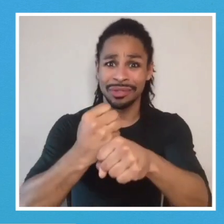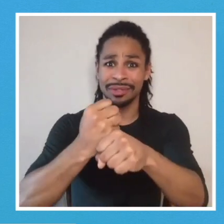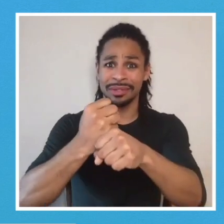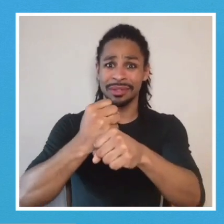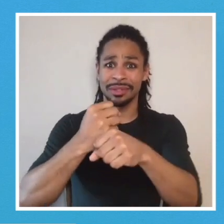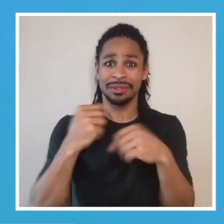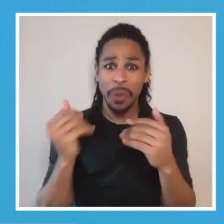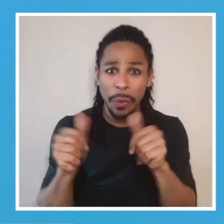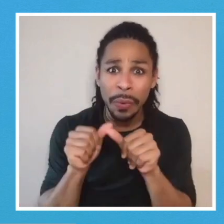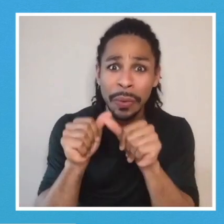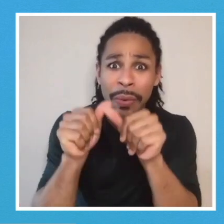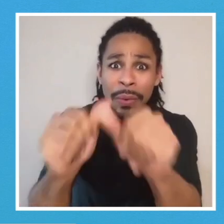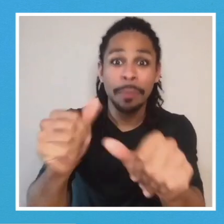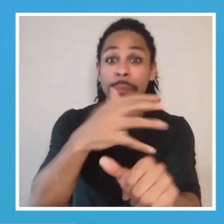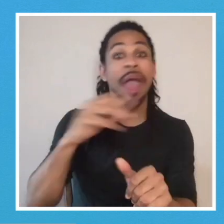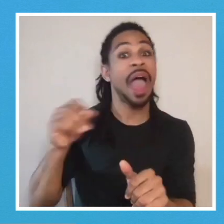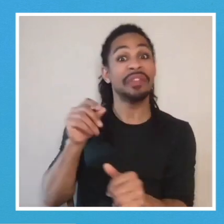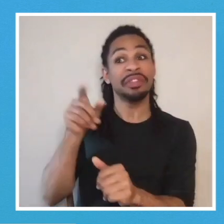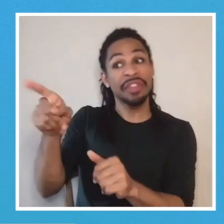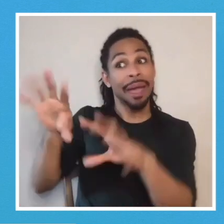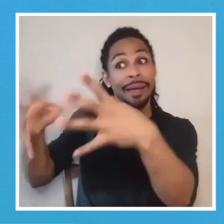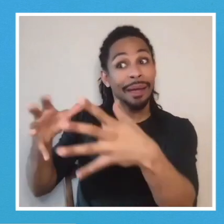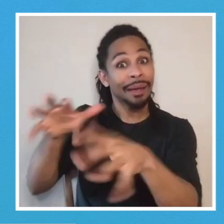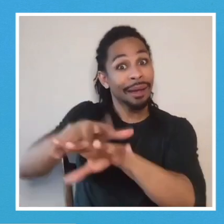their ceremony. And